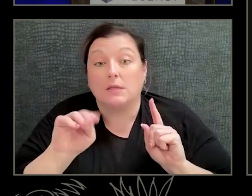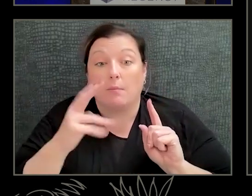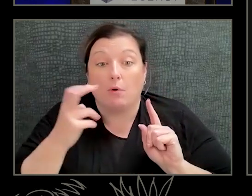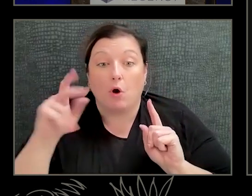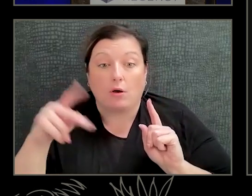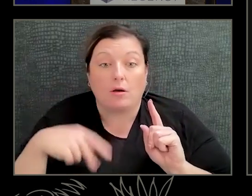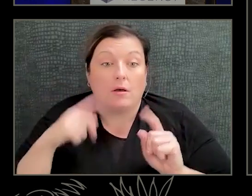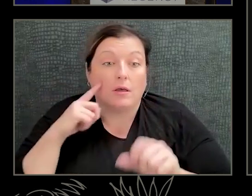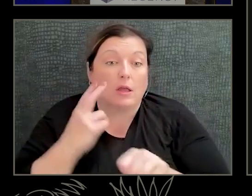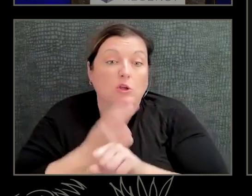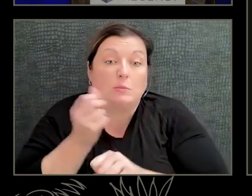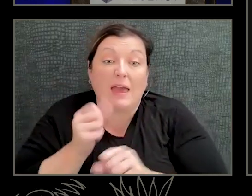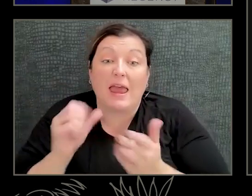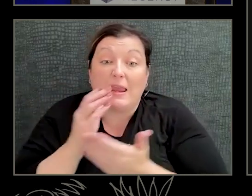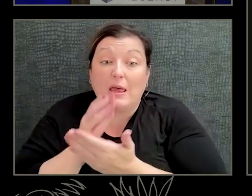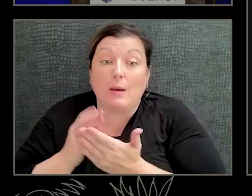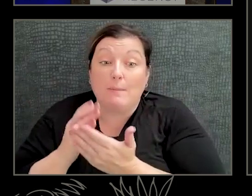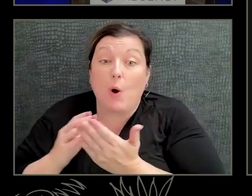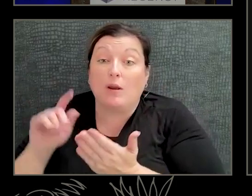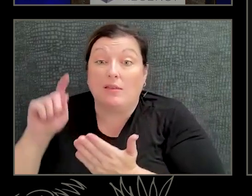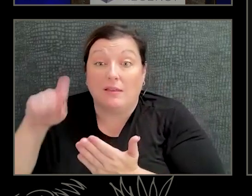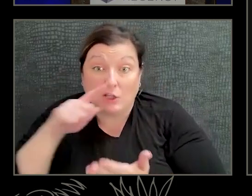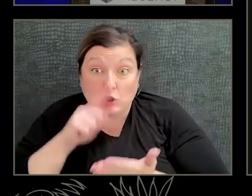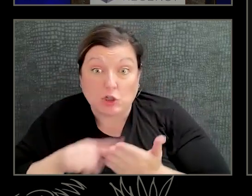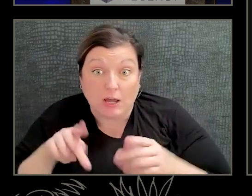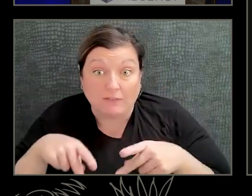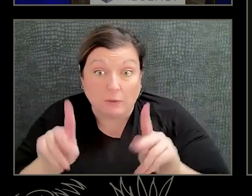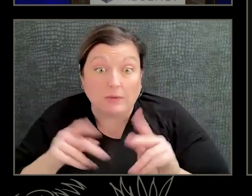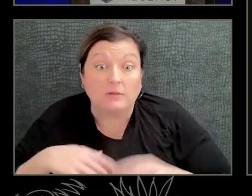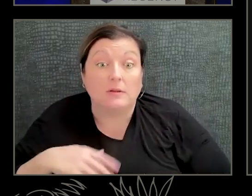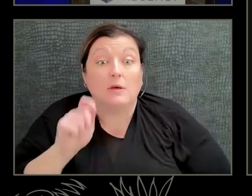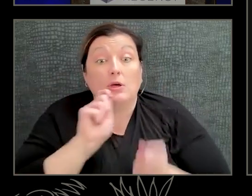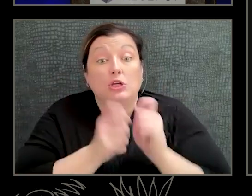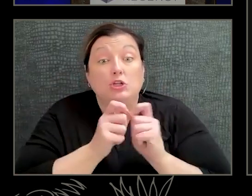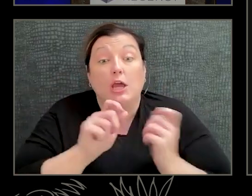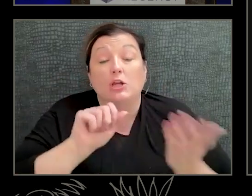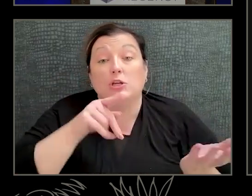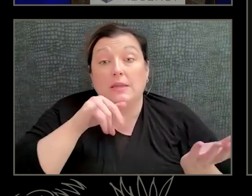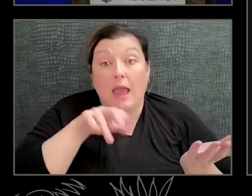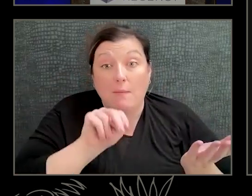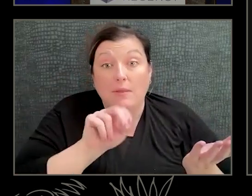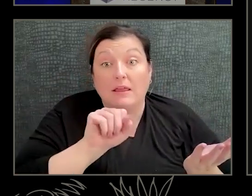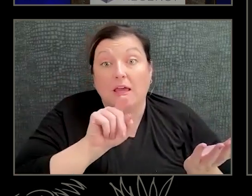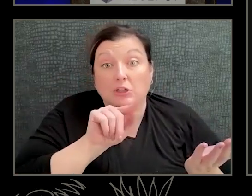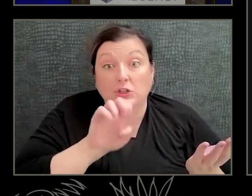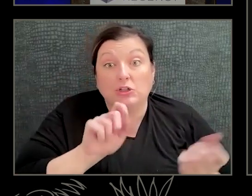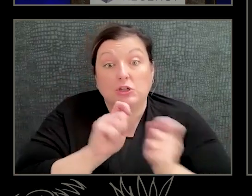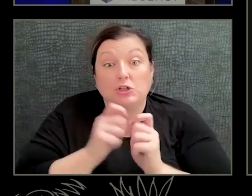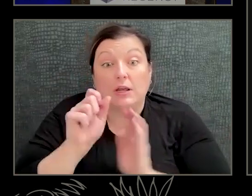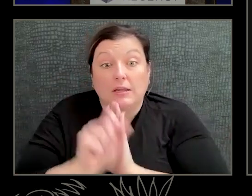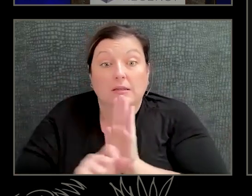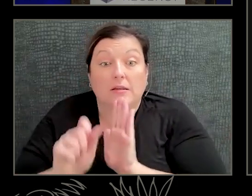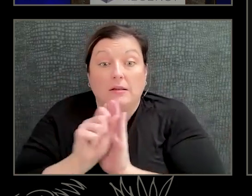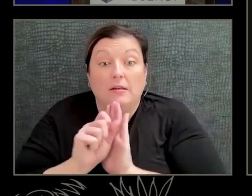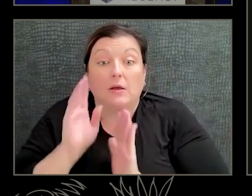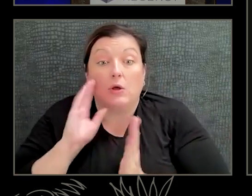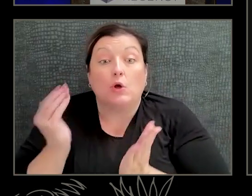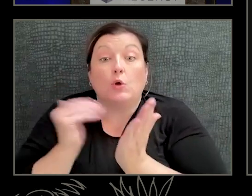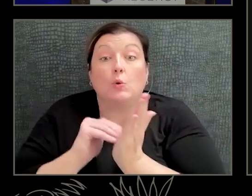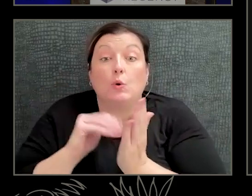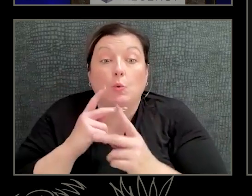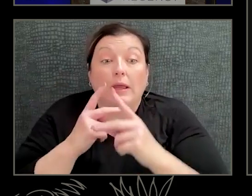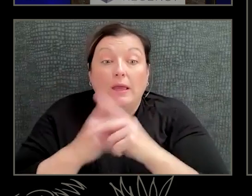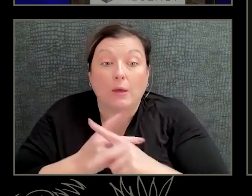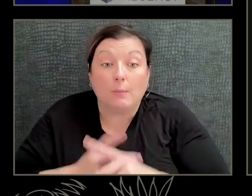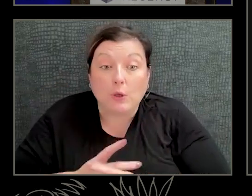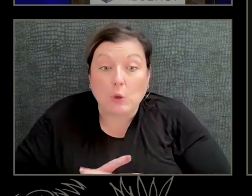check for permissions. So that with changing application state and changing attributes, your hook would recompute the validation